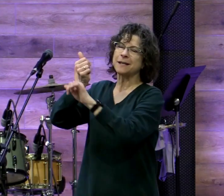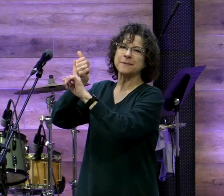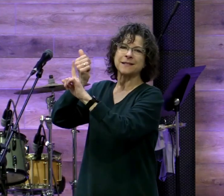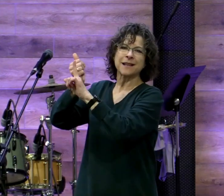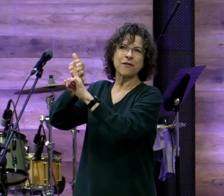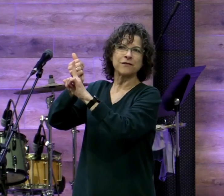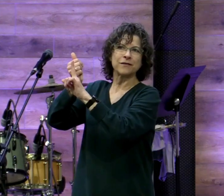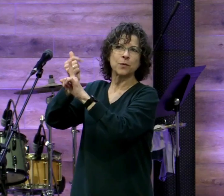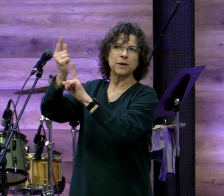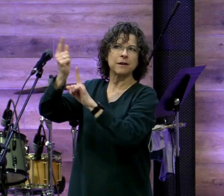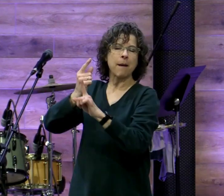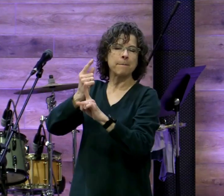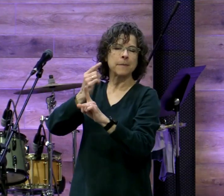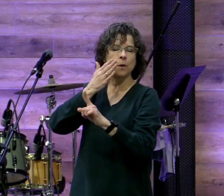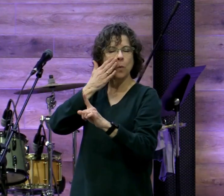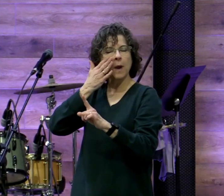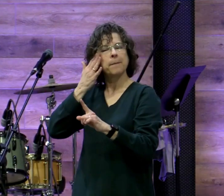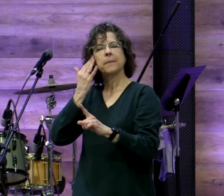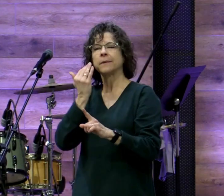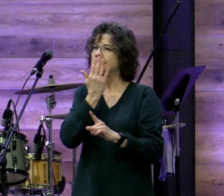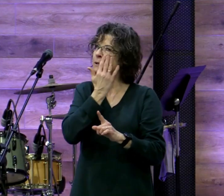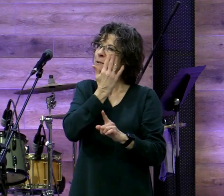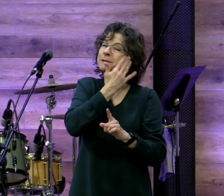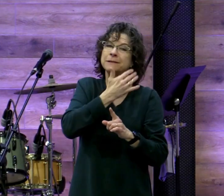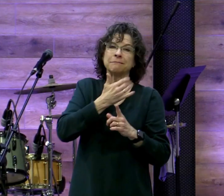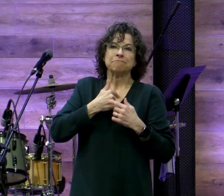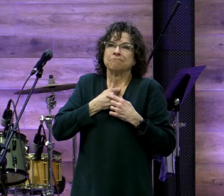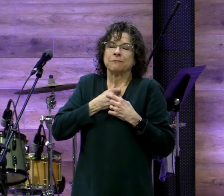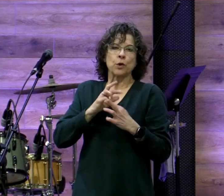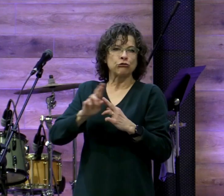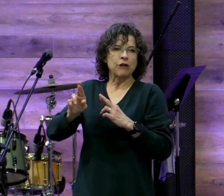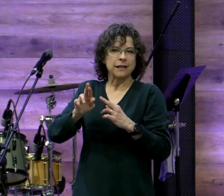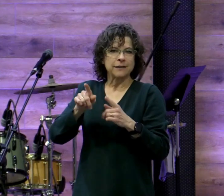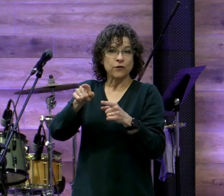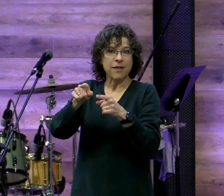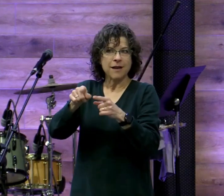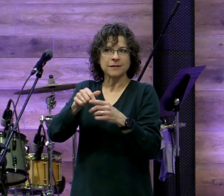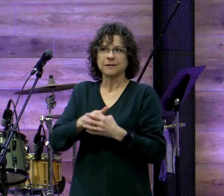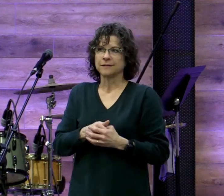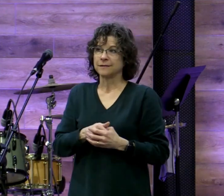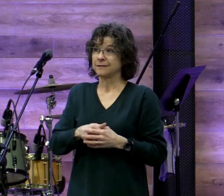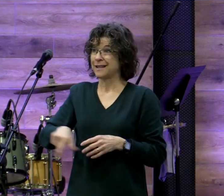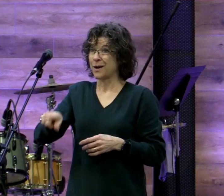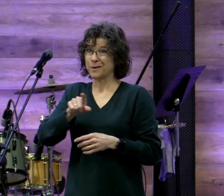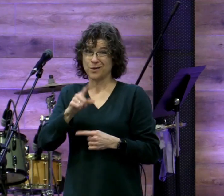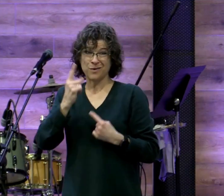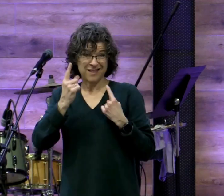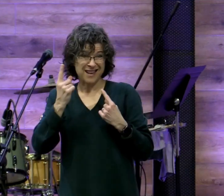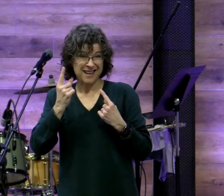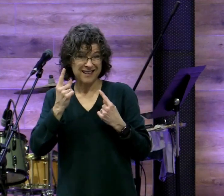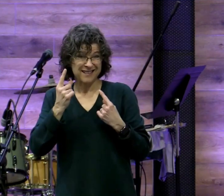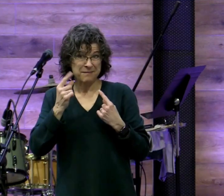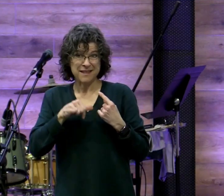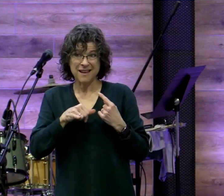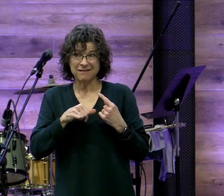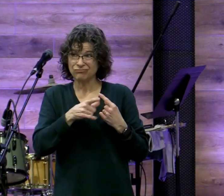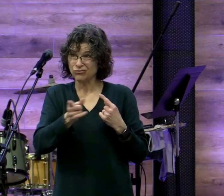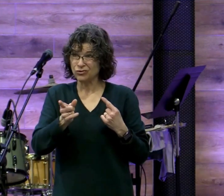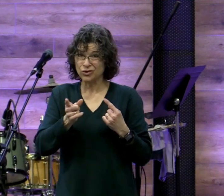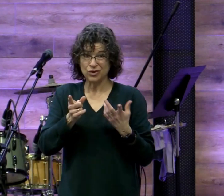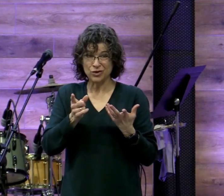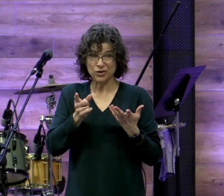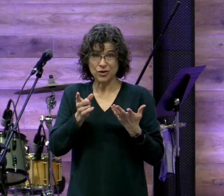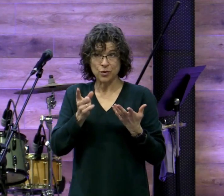wiping the tears from our eyes. For those of you who maybe are thinking, "I'm reading too much into this story," consider how